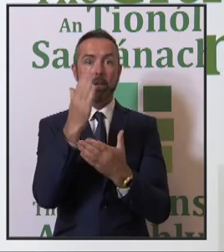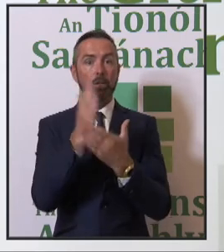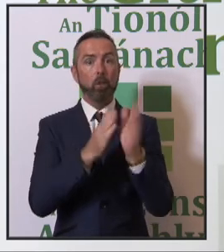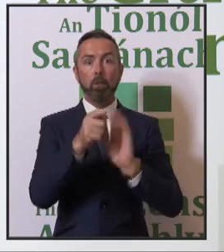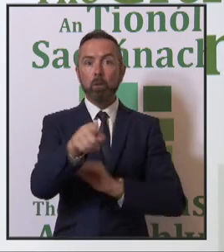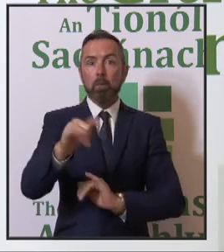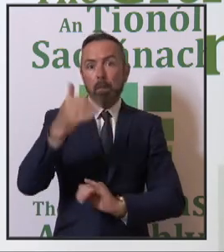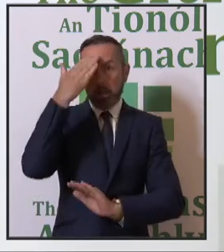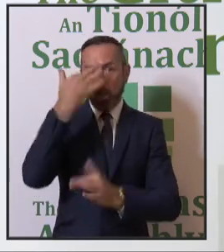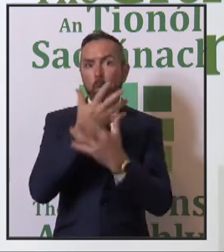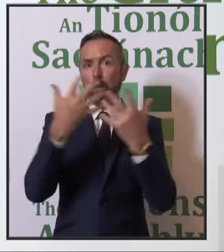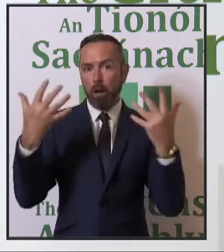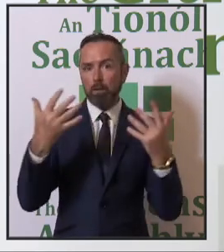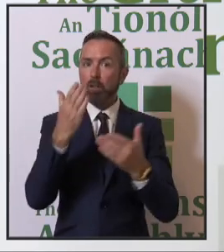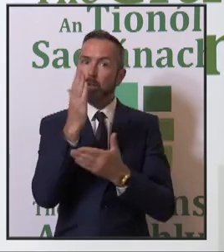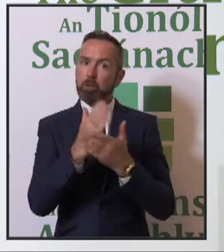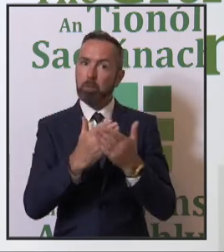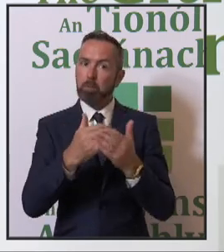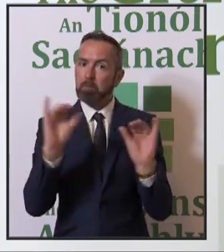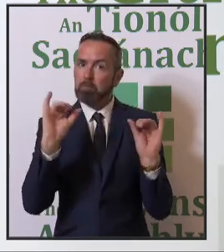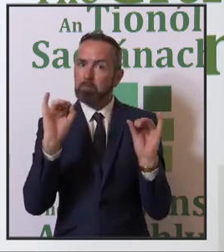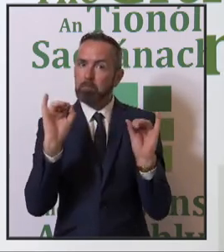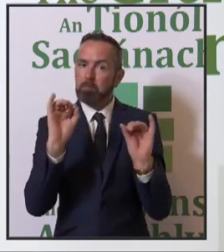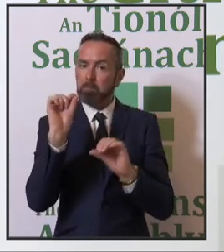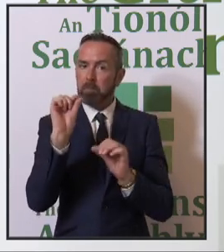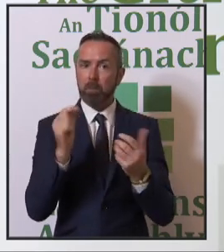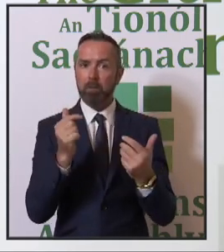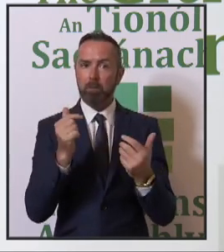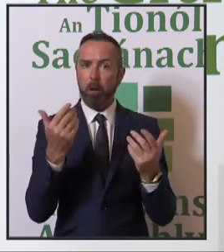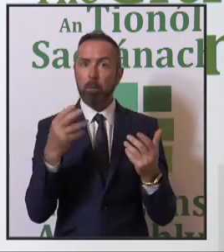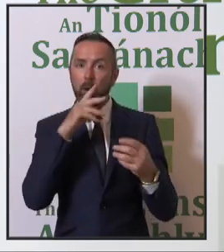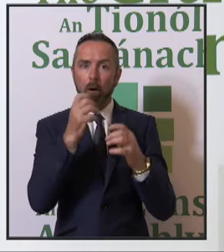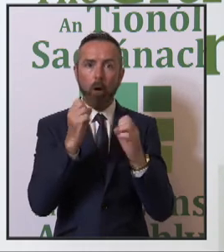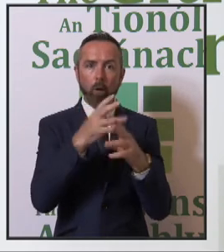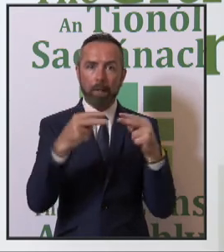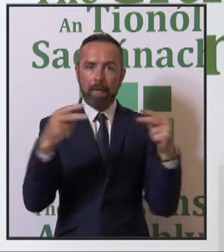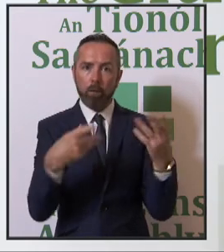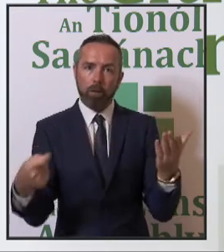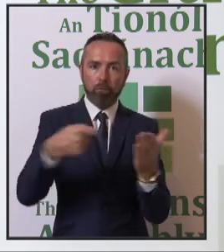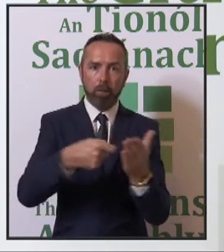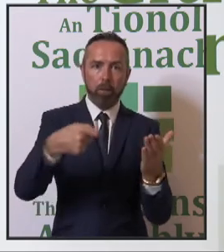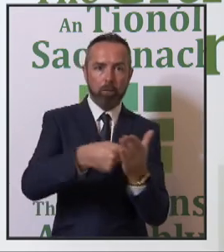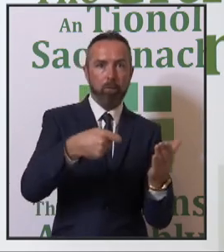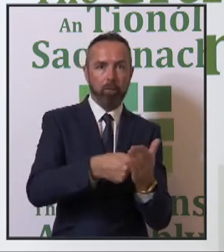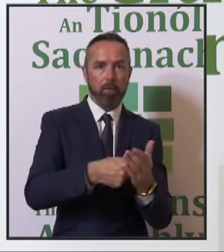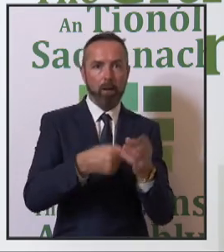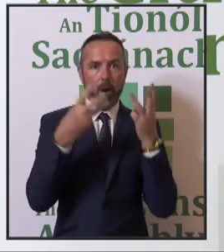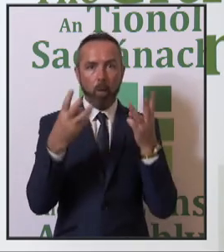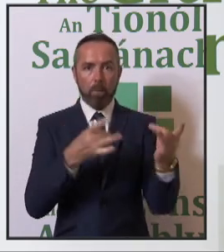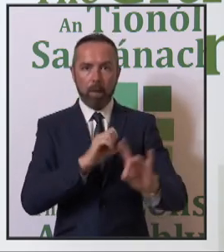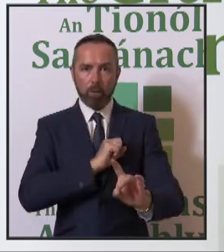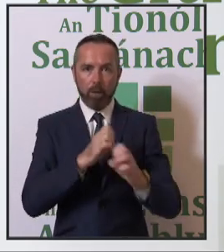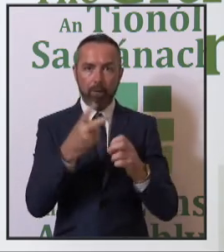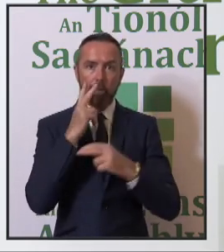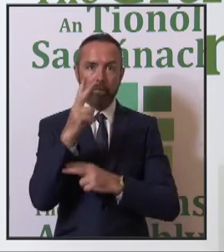lot about this subject already, and some of you may not, but you all have something equal to contribute, and I want to make sure that everyone's voice is heard as